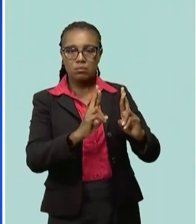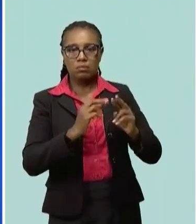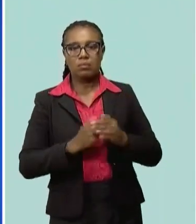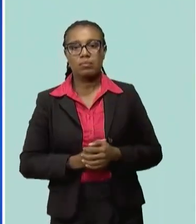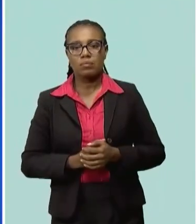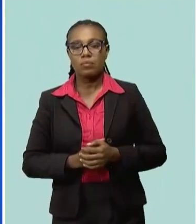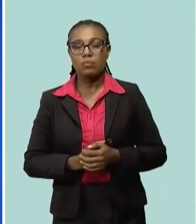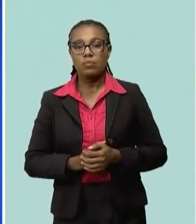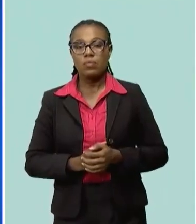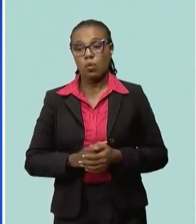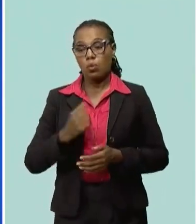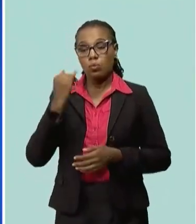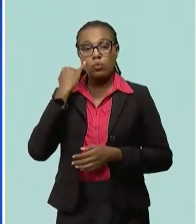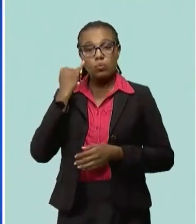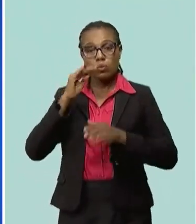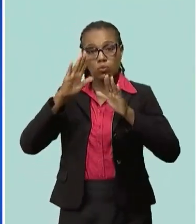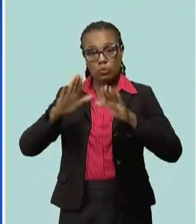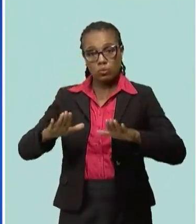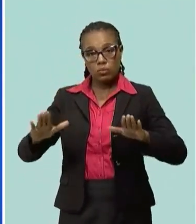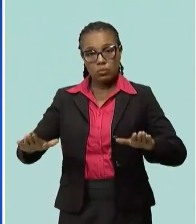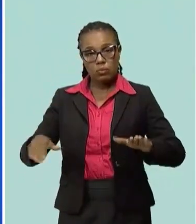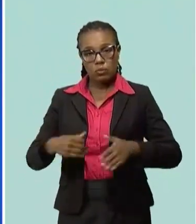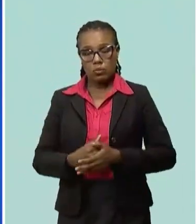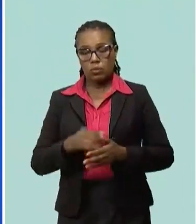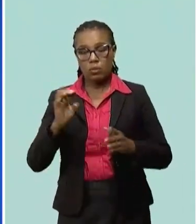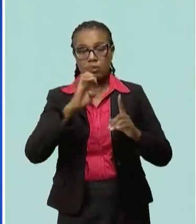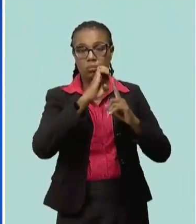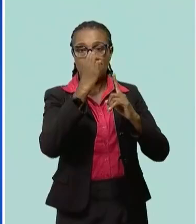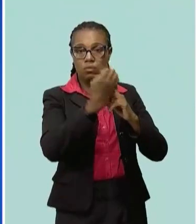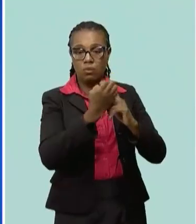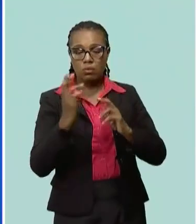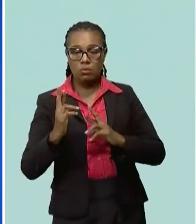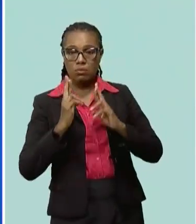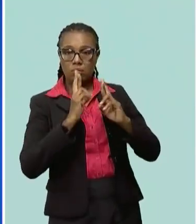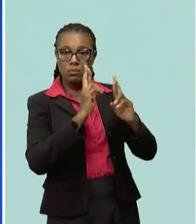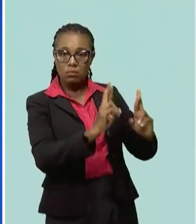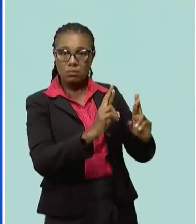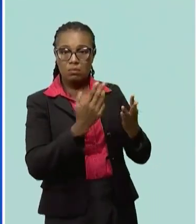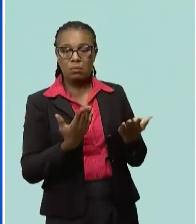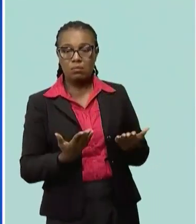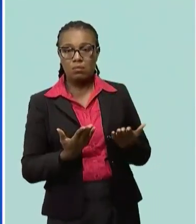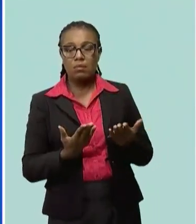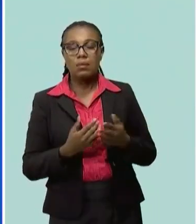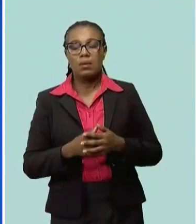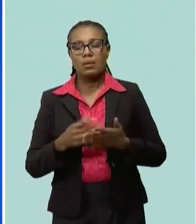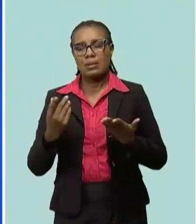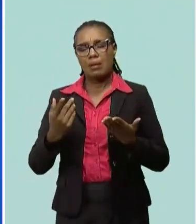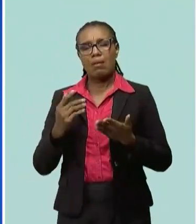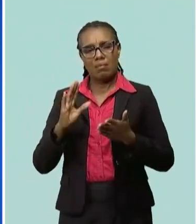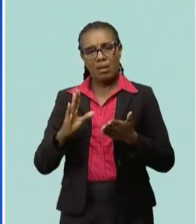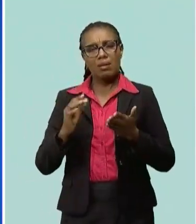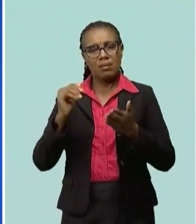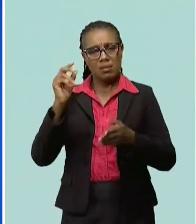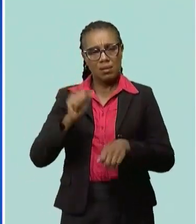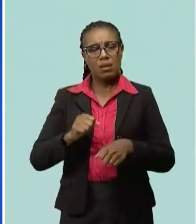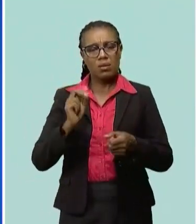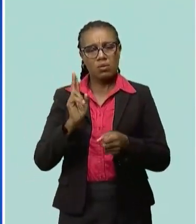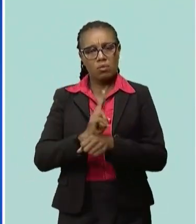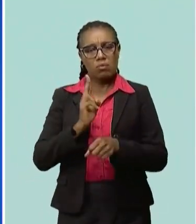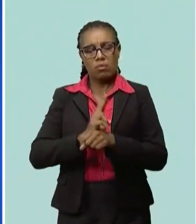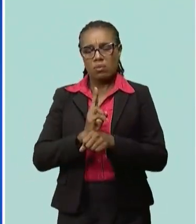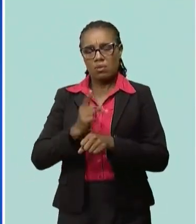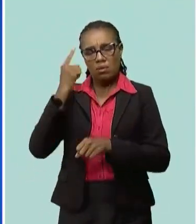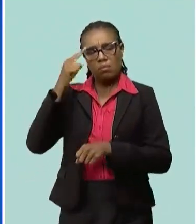If we can get our children to respect their environment, they can see it as a tool for them to respect themselves